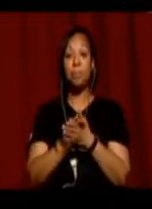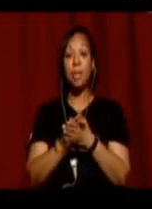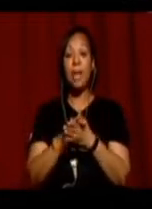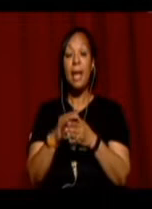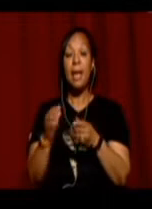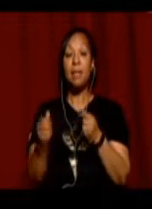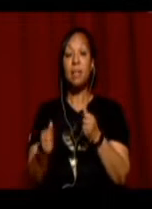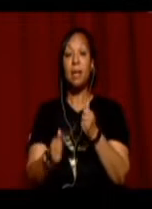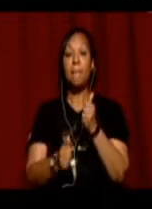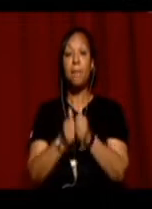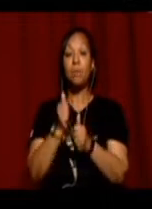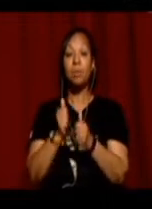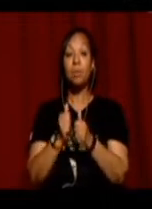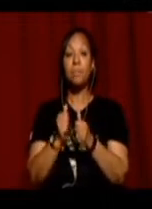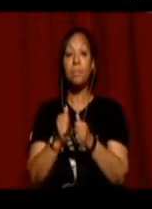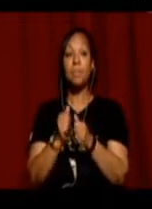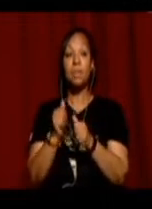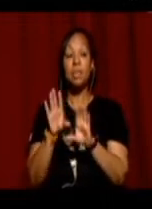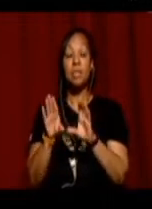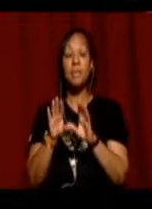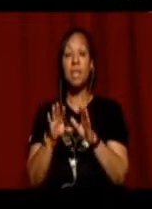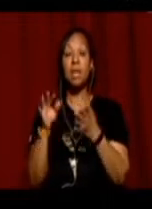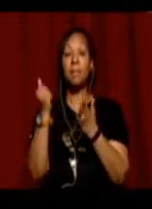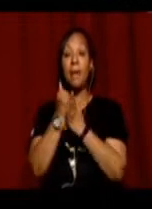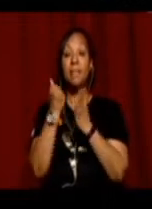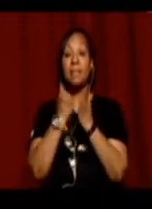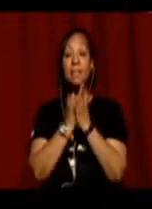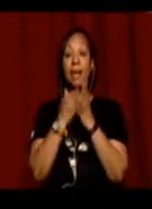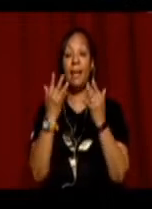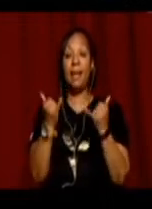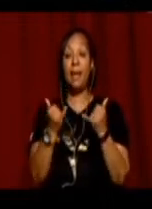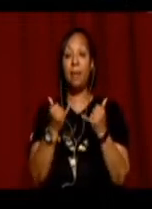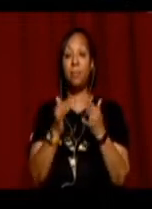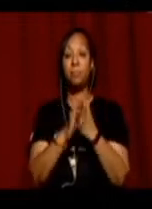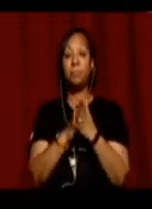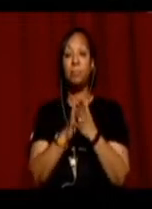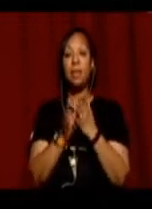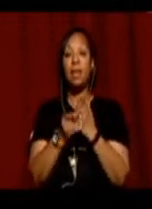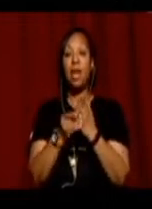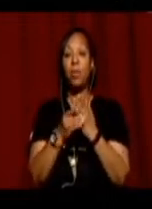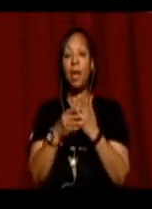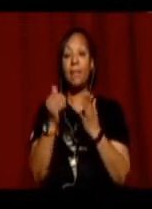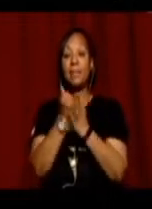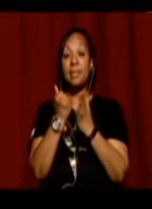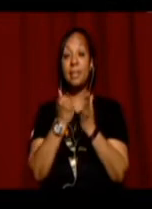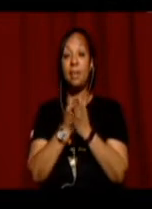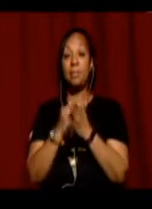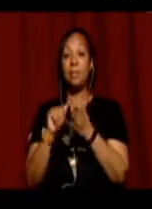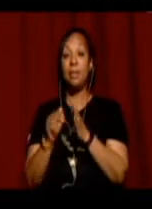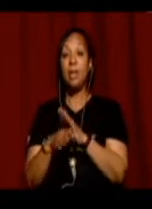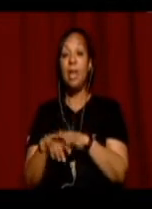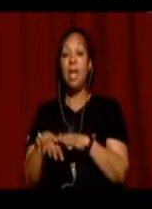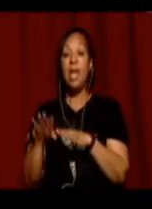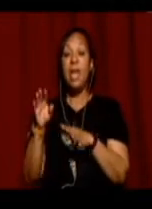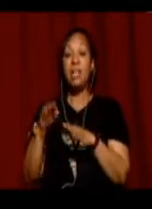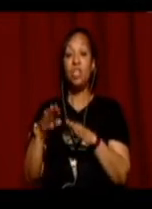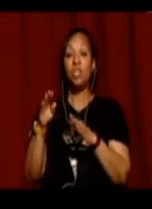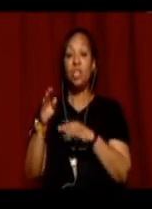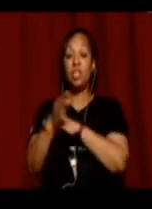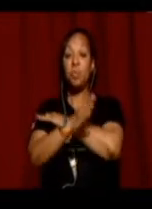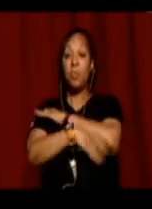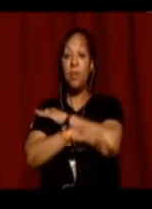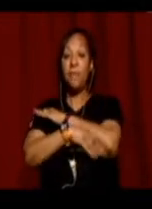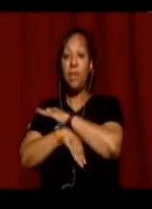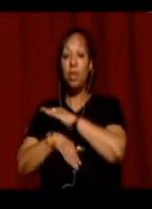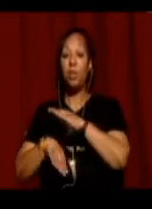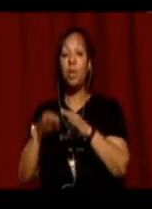of those tests up until recently have been done by the state lab. And there are 3 state labs in Chicago, Springfield, and Carbondale. And they also